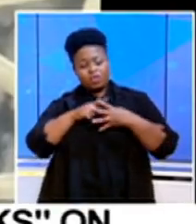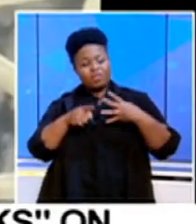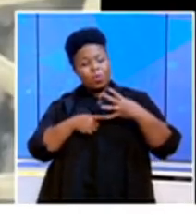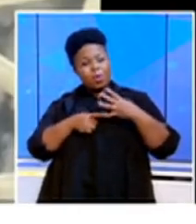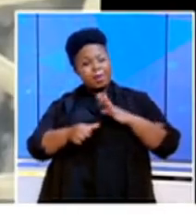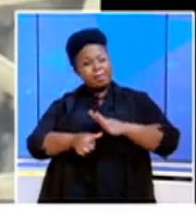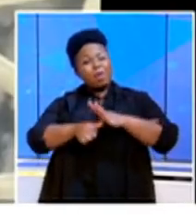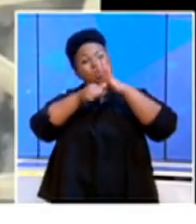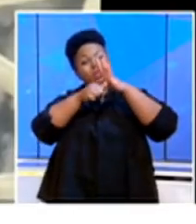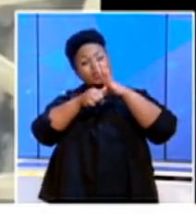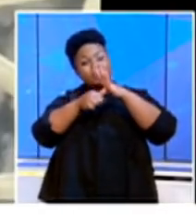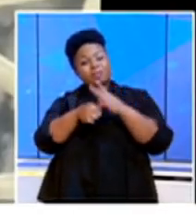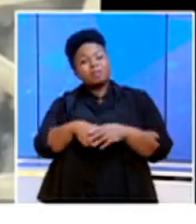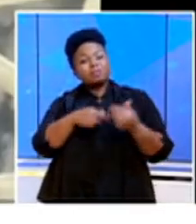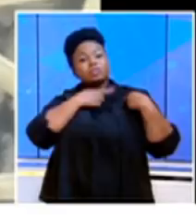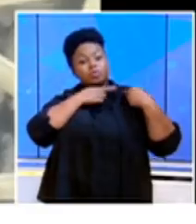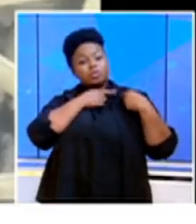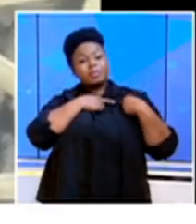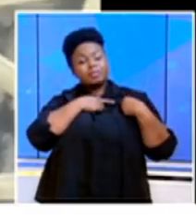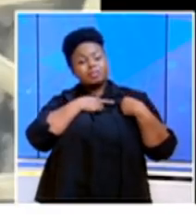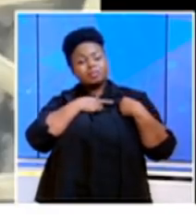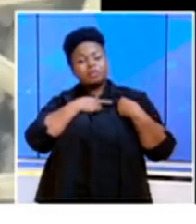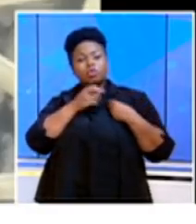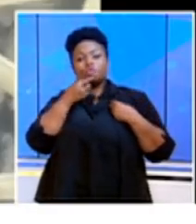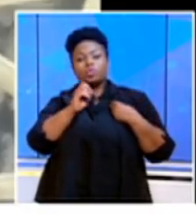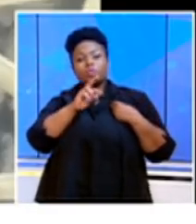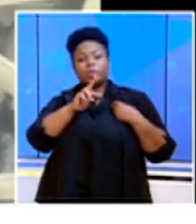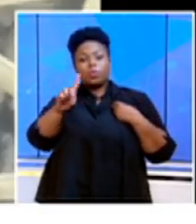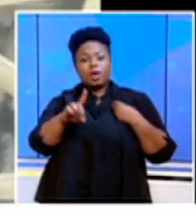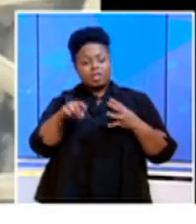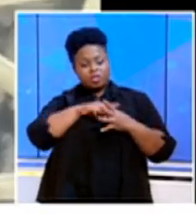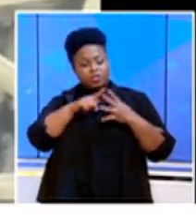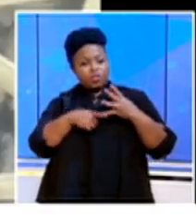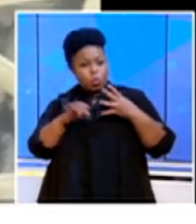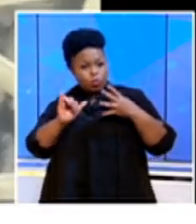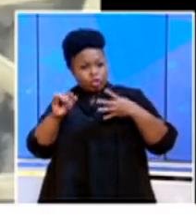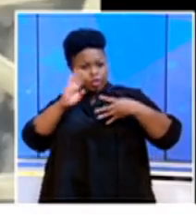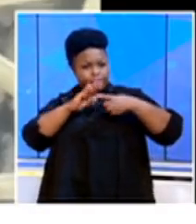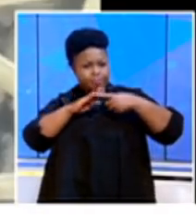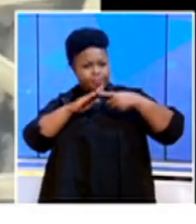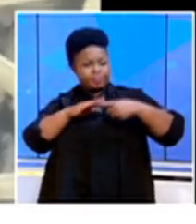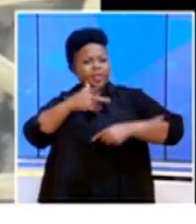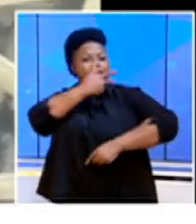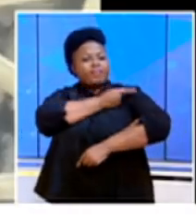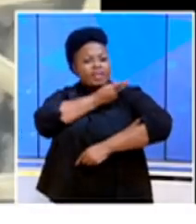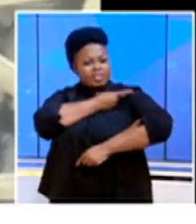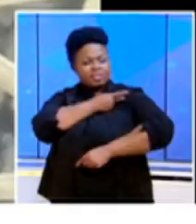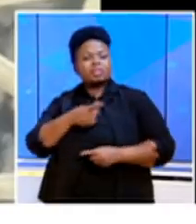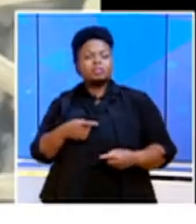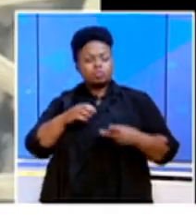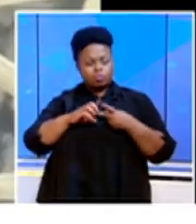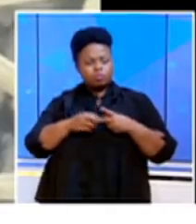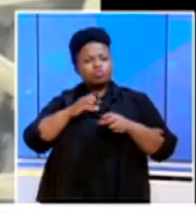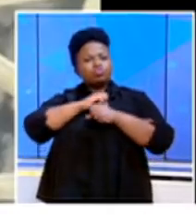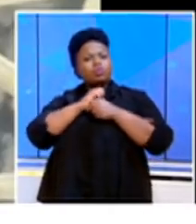task that needs to be executed and must be a priority for 2021 must be the vaccine rollout and our efforts to